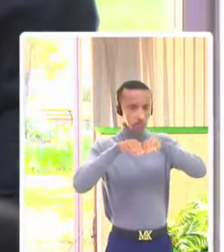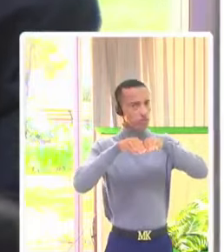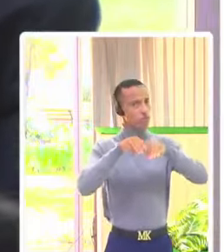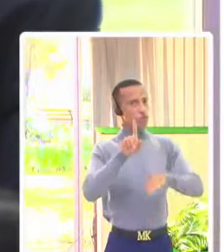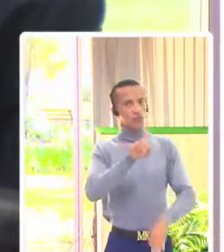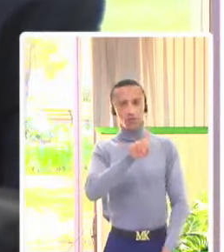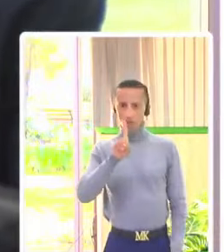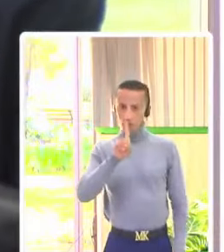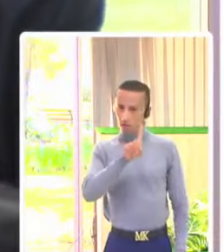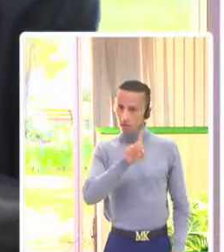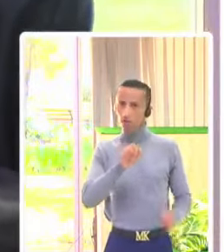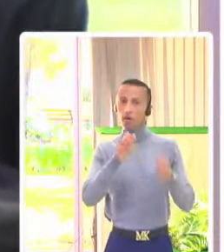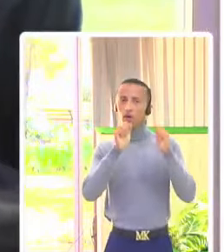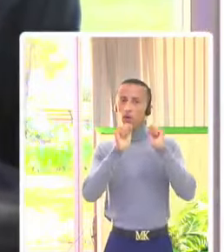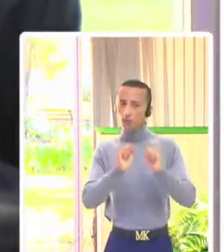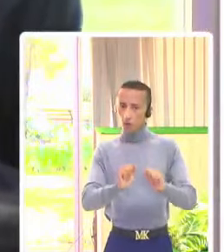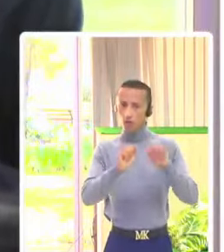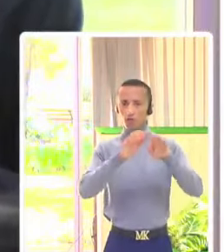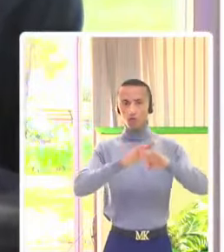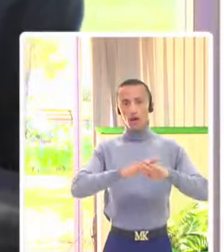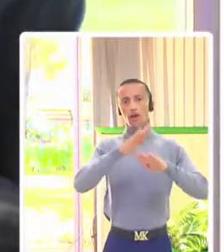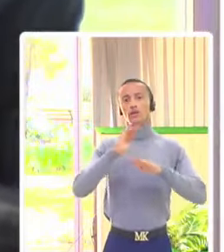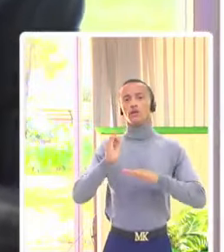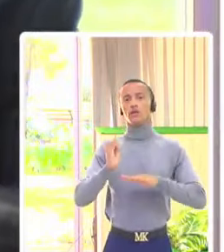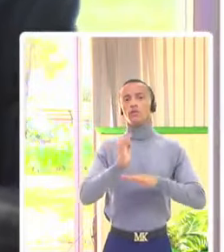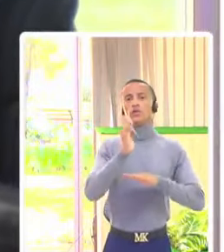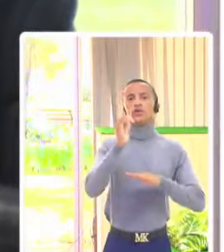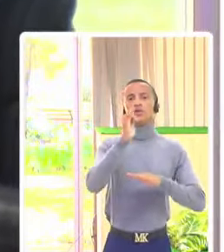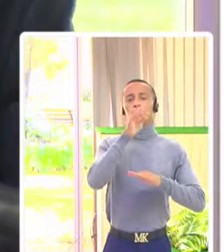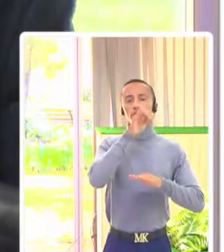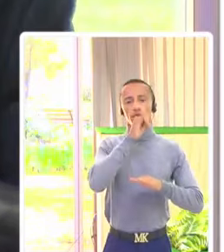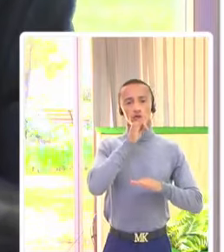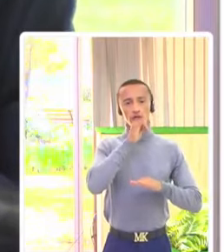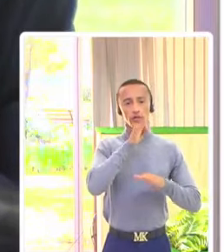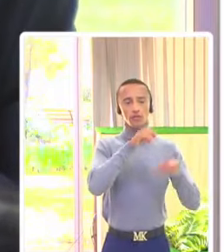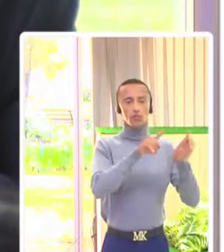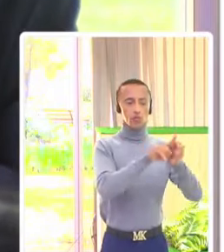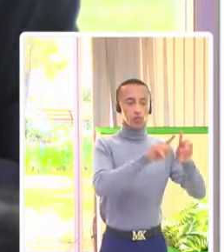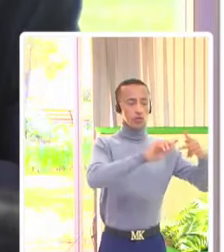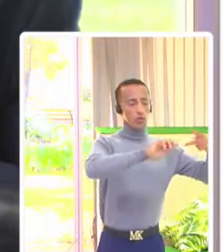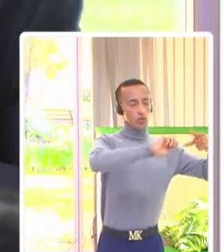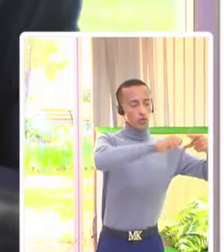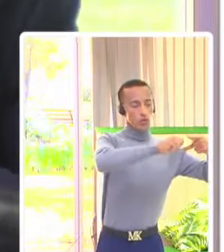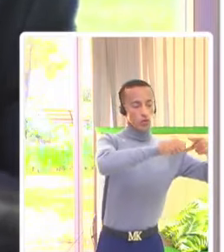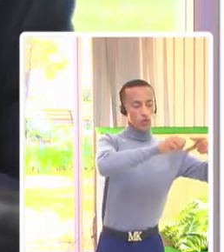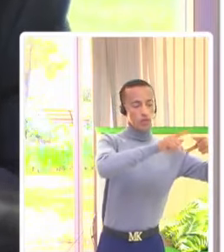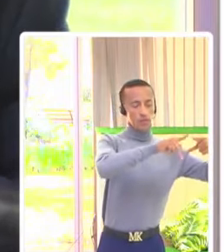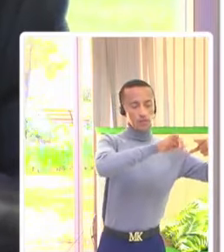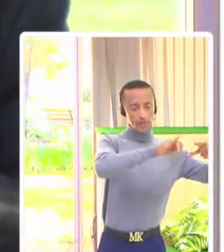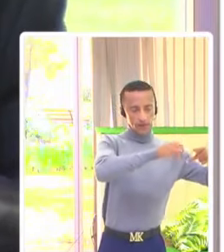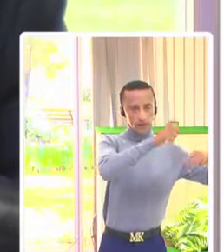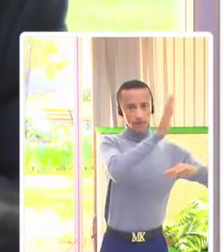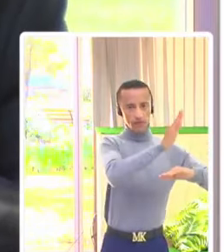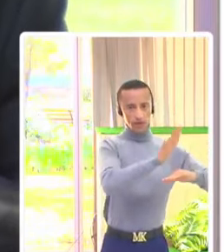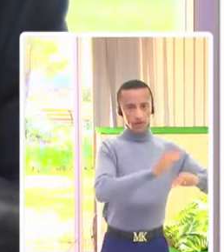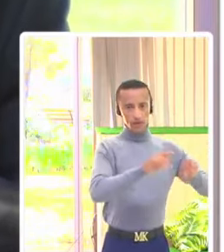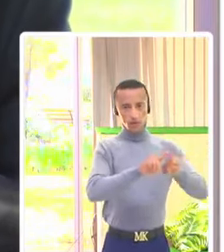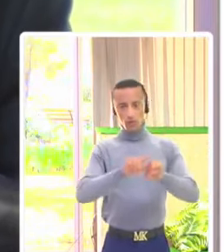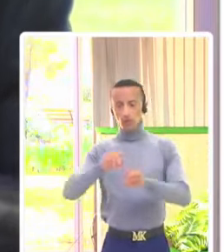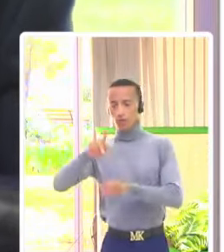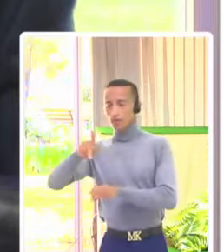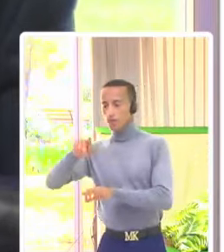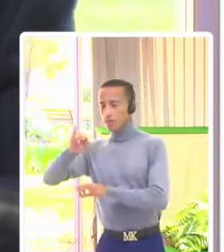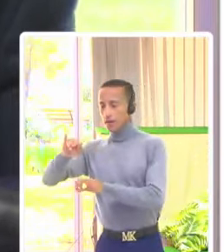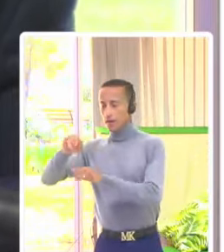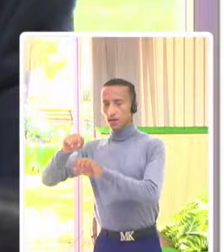important part. For example, with PICs and UPI, the Unified Payments Interface, which is India's equivalent to